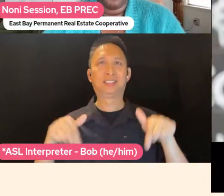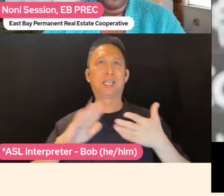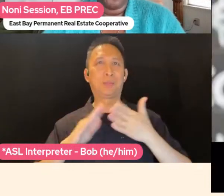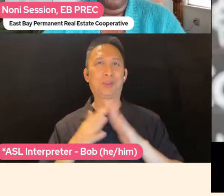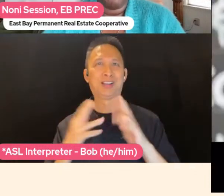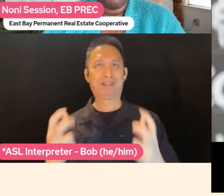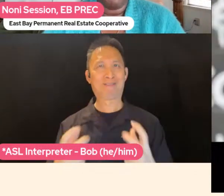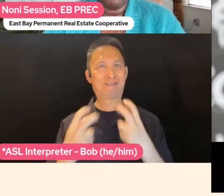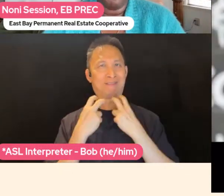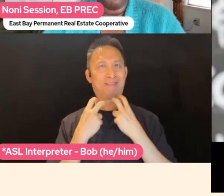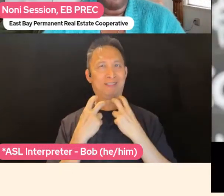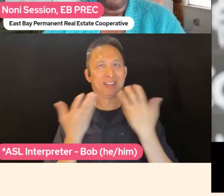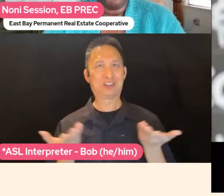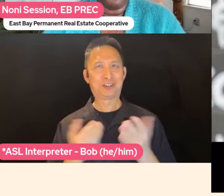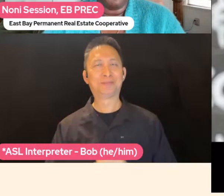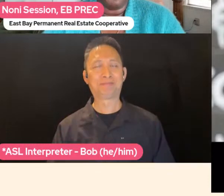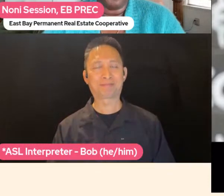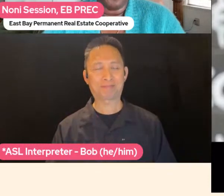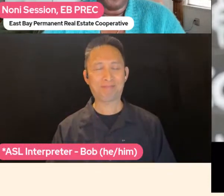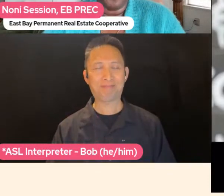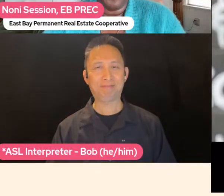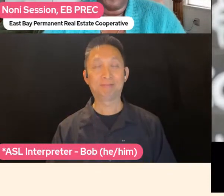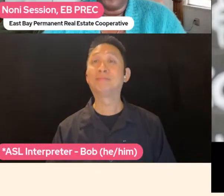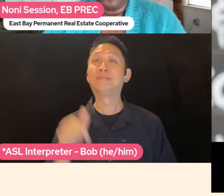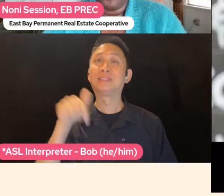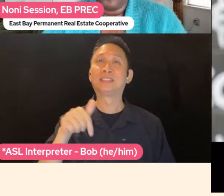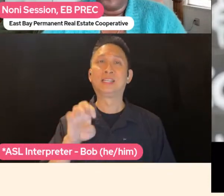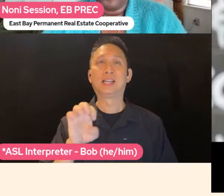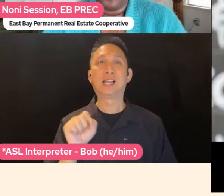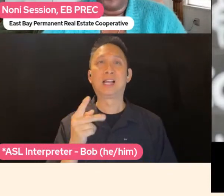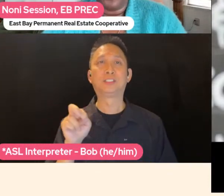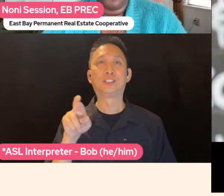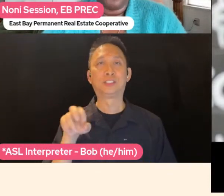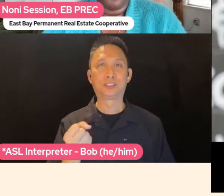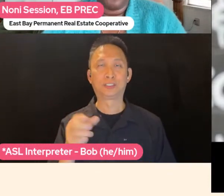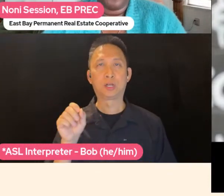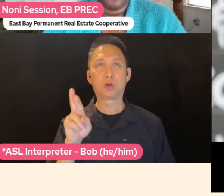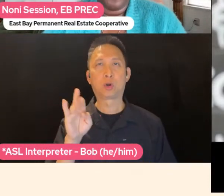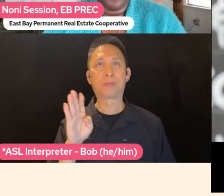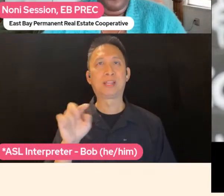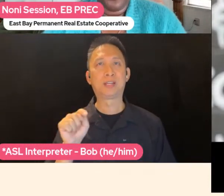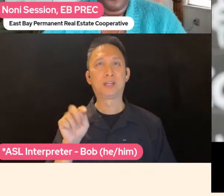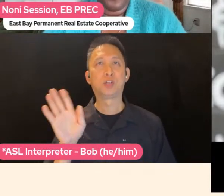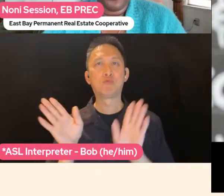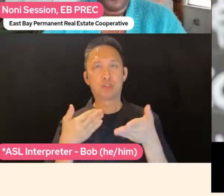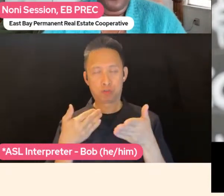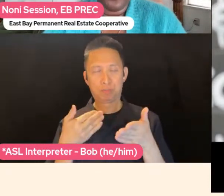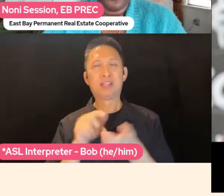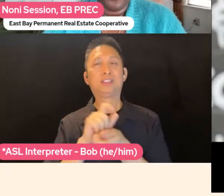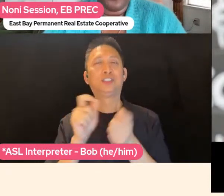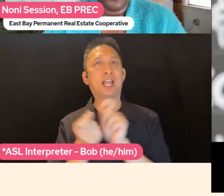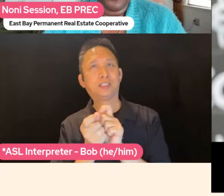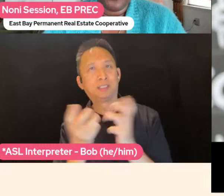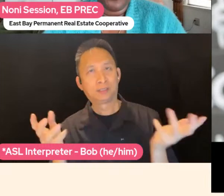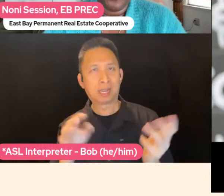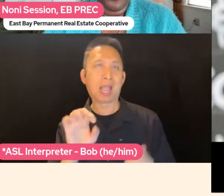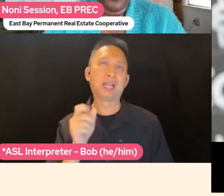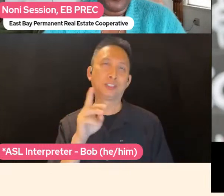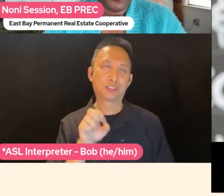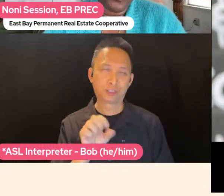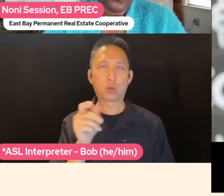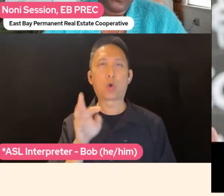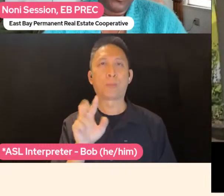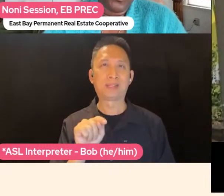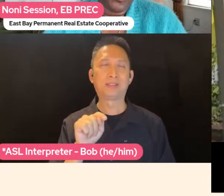We are reviving the historic asset Esther's Orbit Room under the name the Esther's Orbit Room Cultural Revival Project. We're